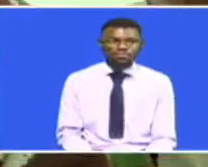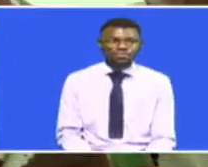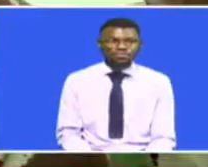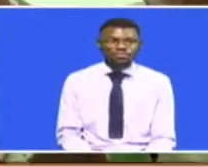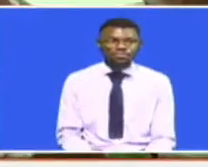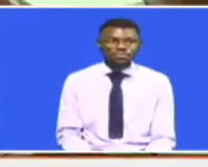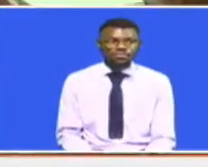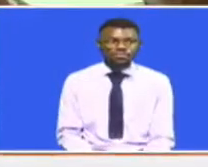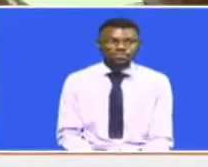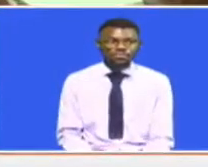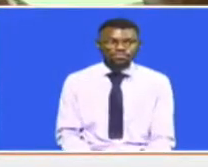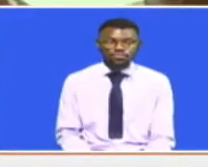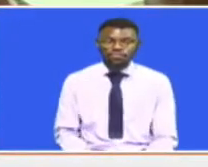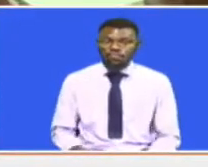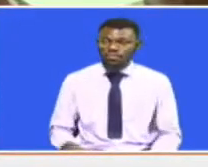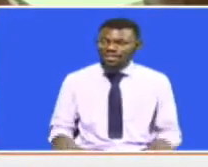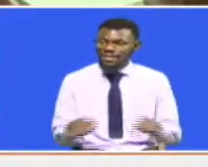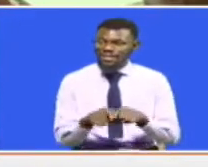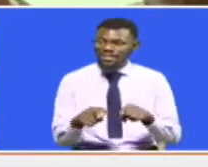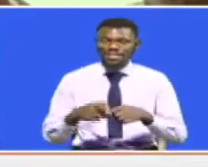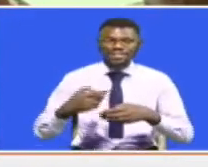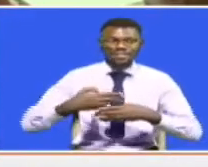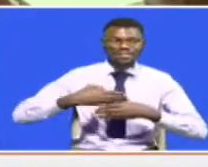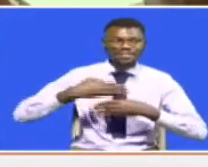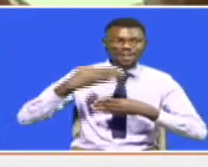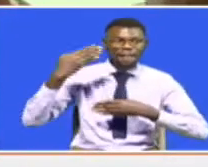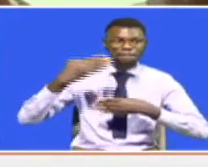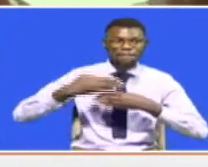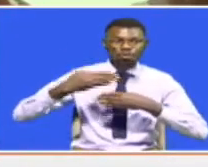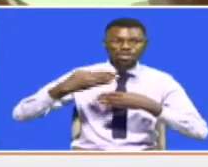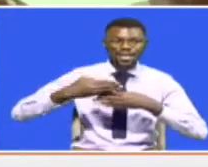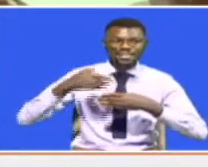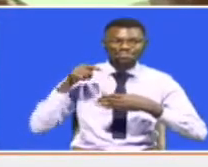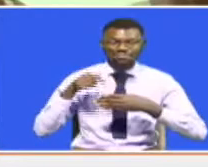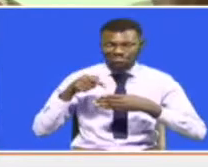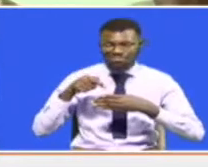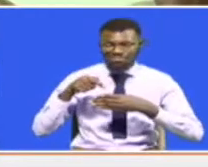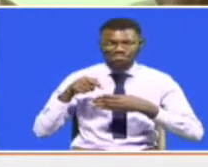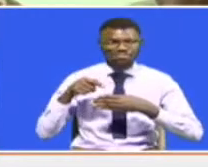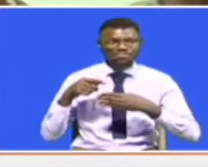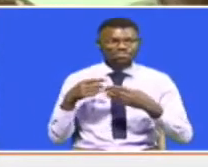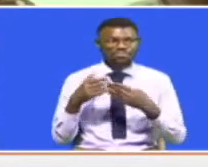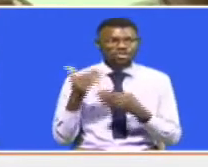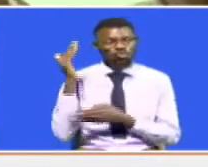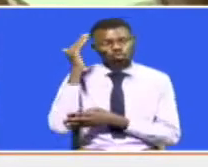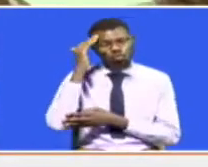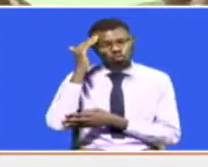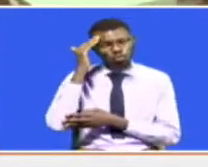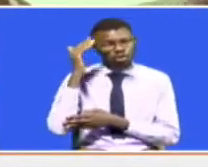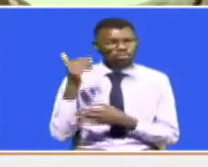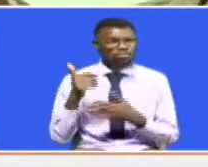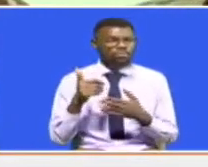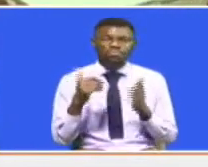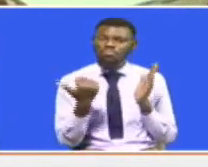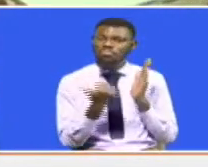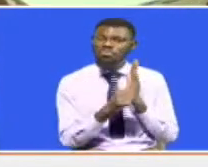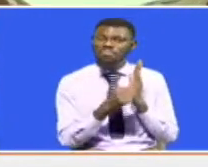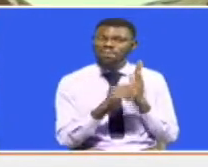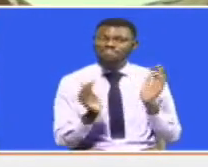Mashinani. Non-demarcation and delimitation of our boundaries, as you know, up there there's also a